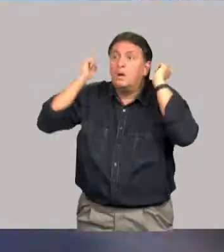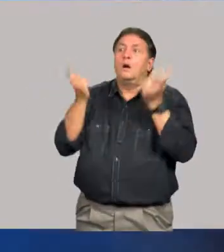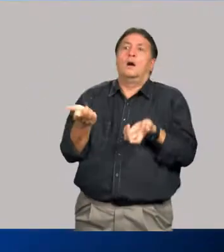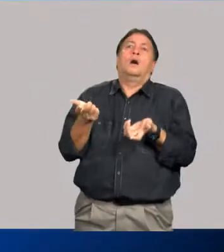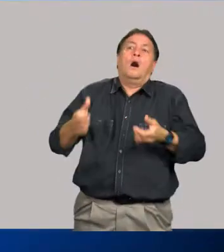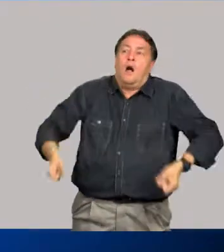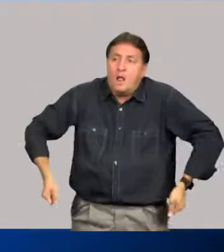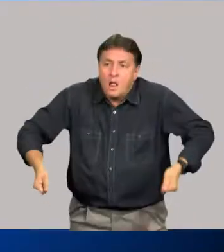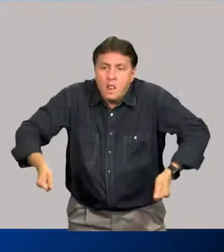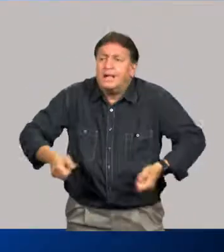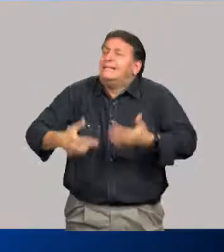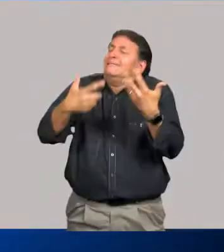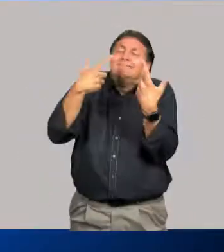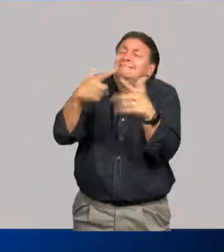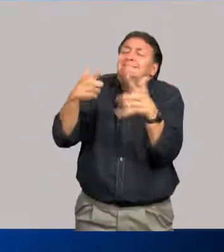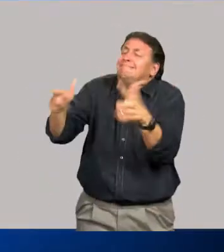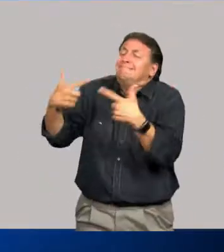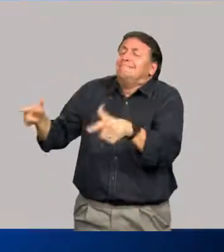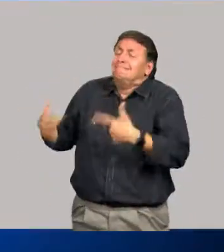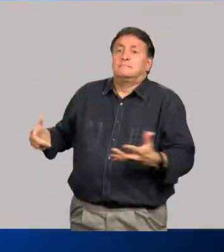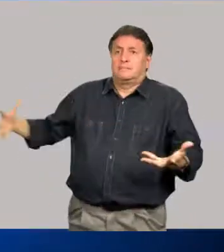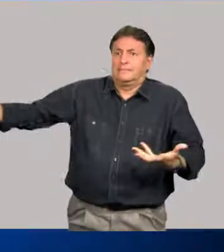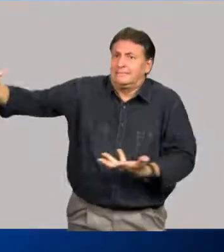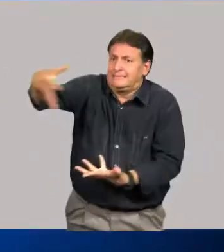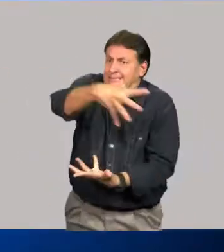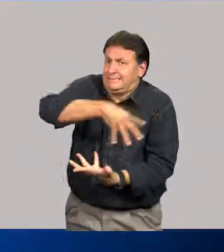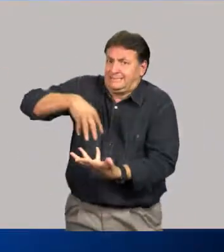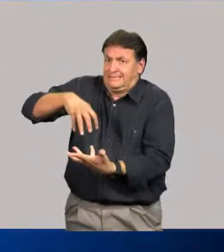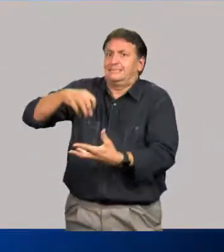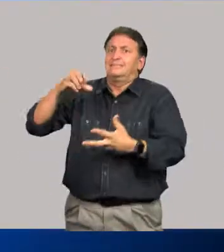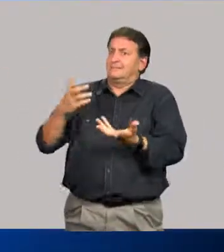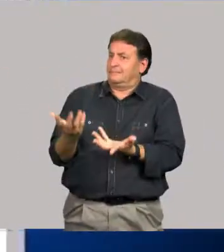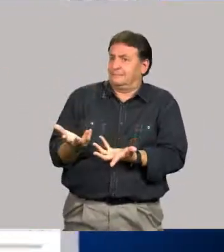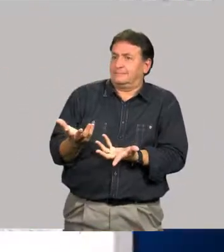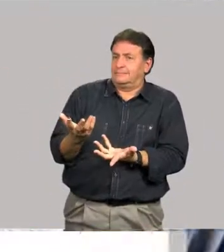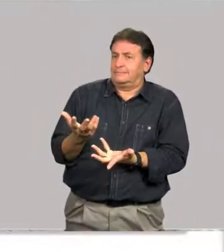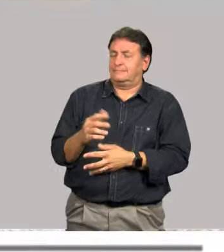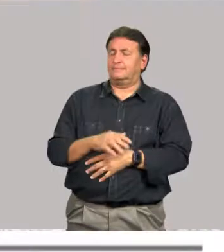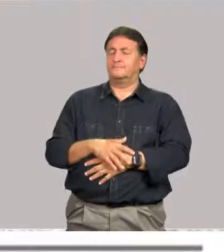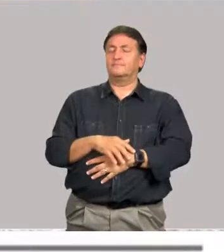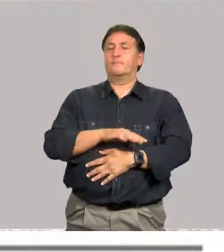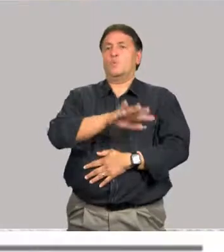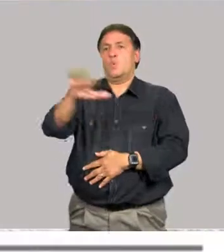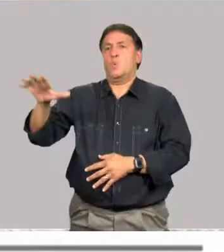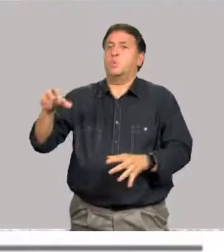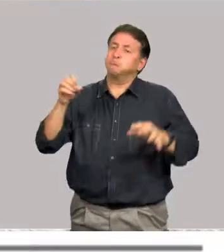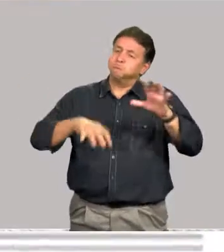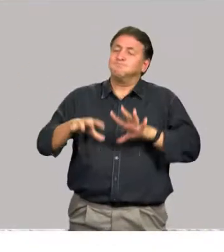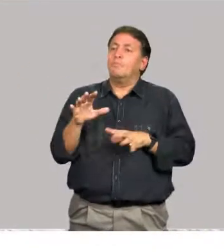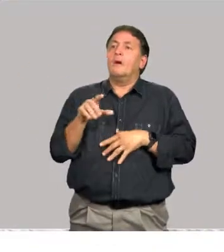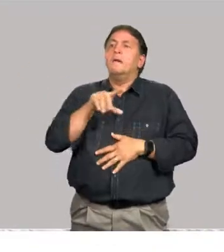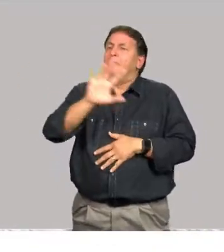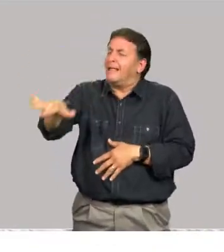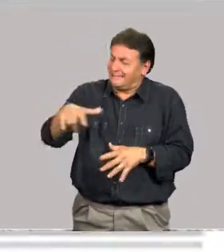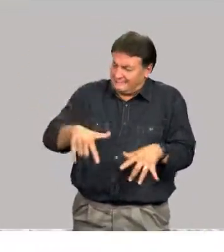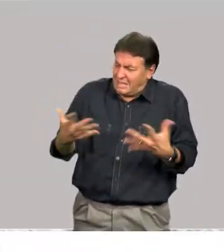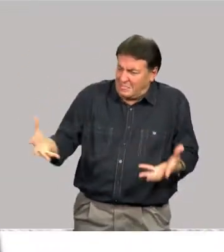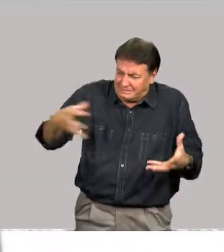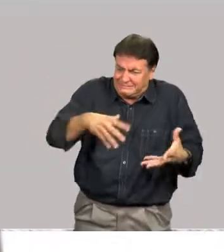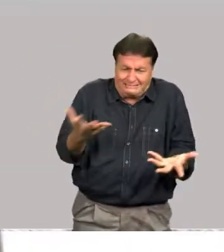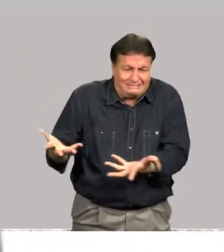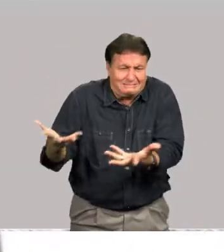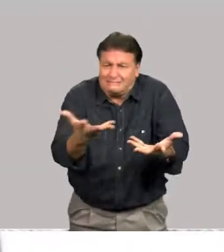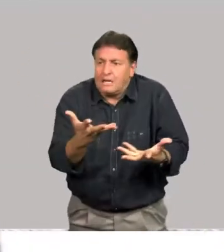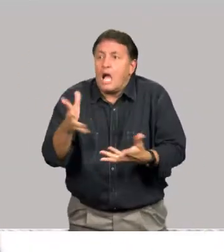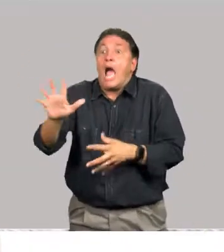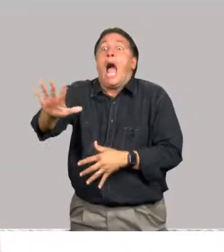Make a list of important family information, including your physicians, health conditions, model or serial numbers